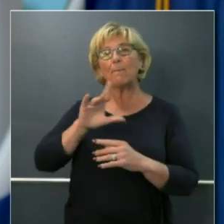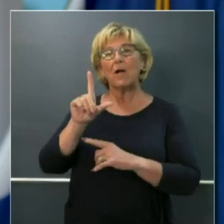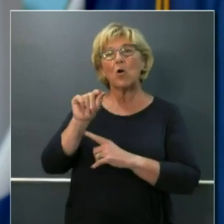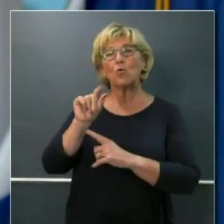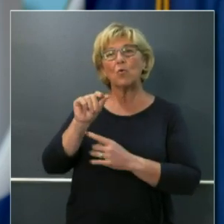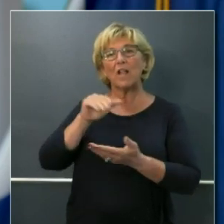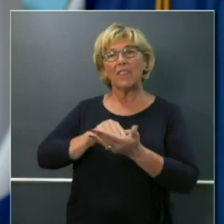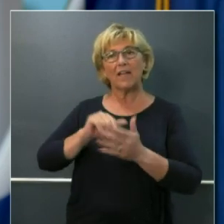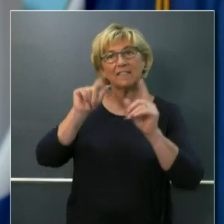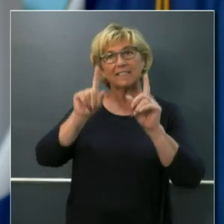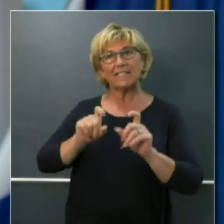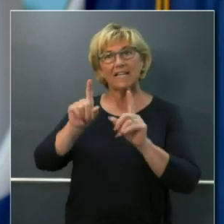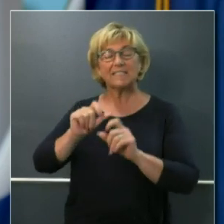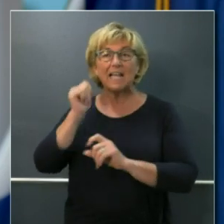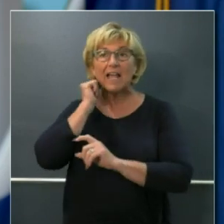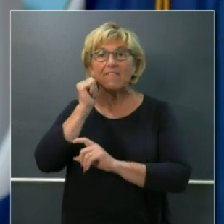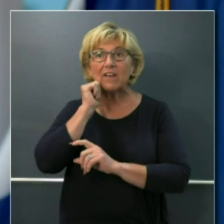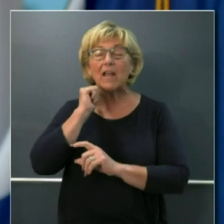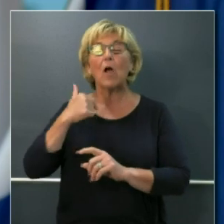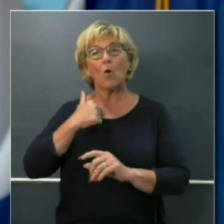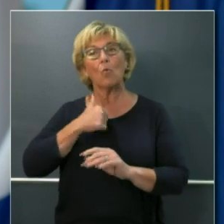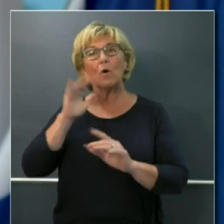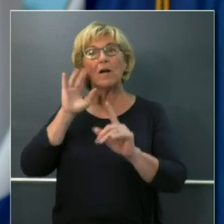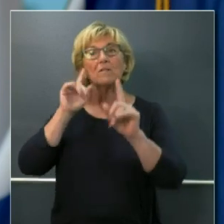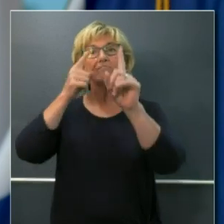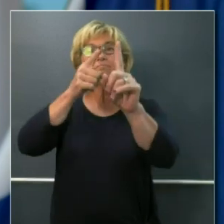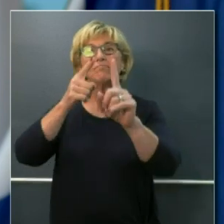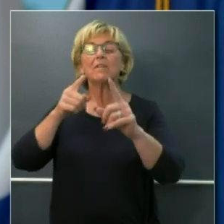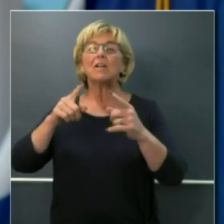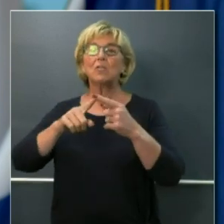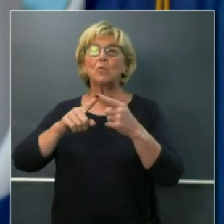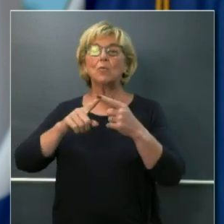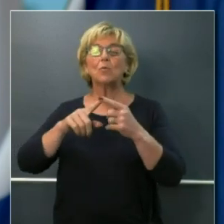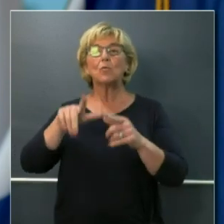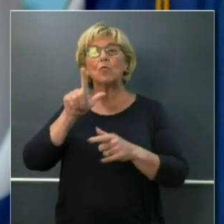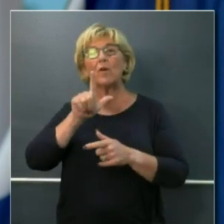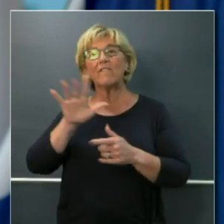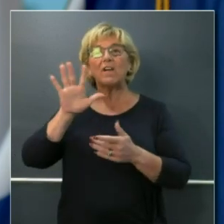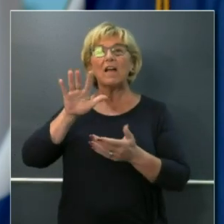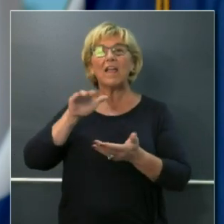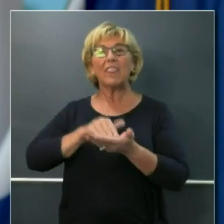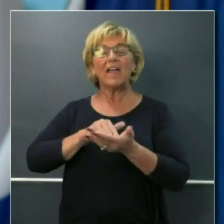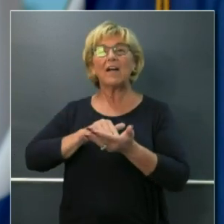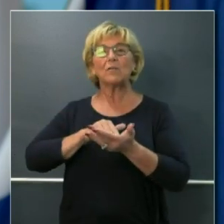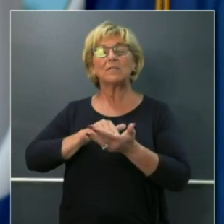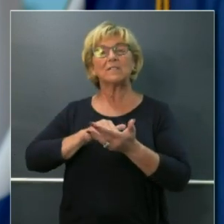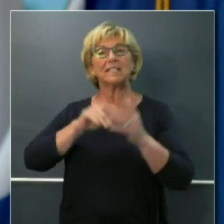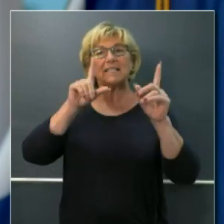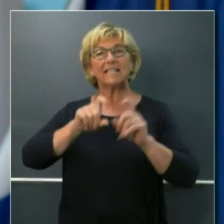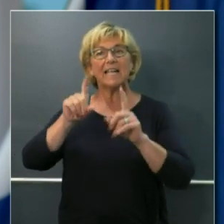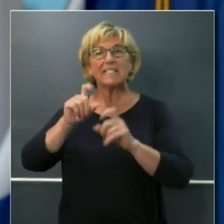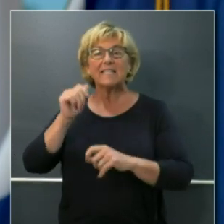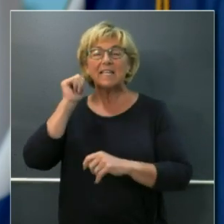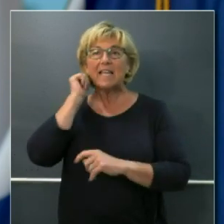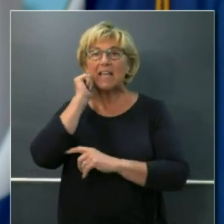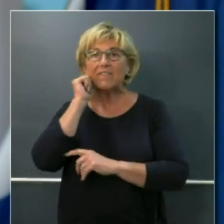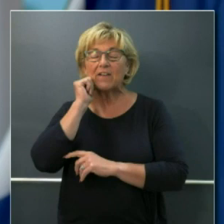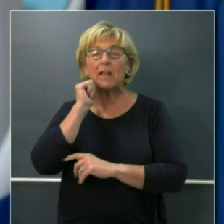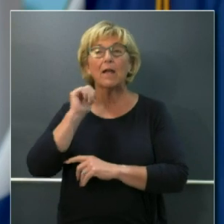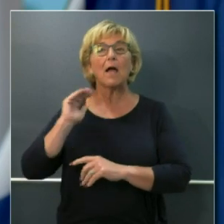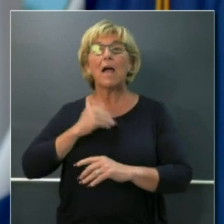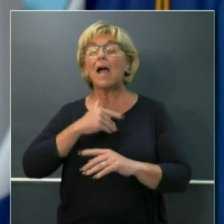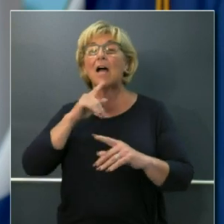a day, and we are well on our way to meeting our 25,000 testing goal and getting to 60 to